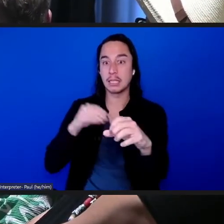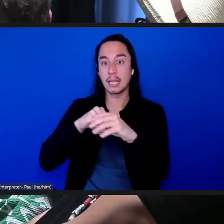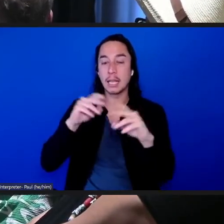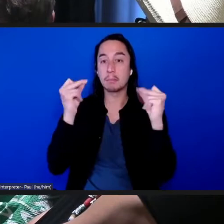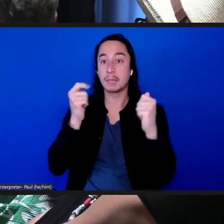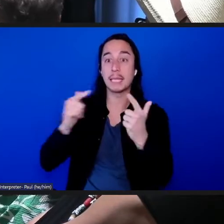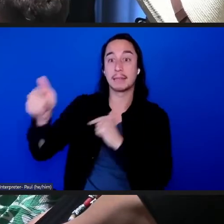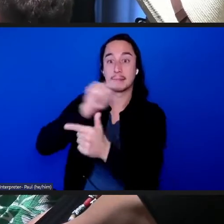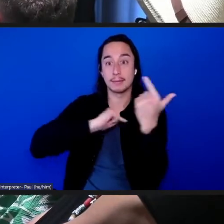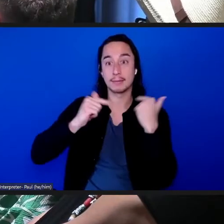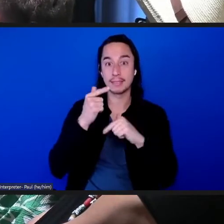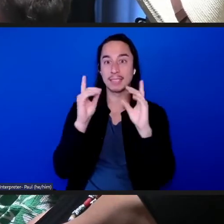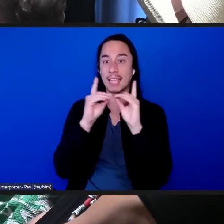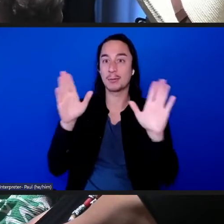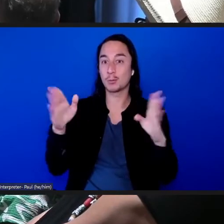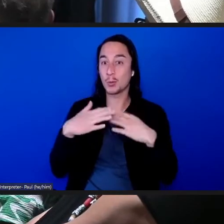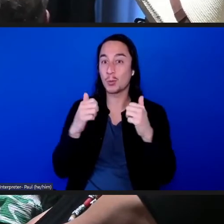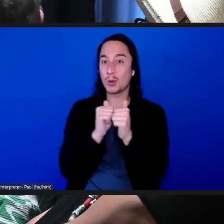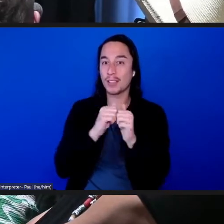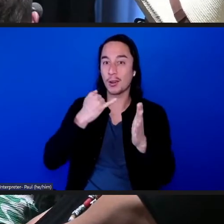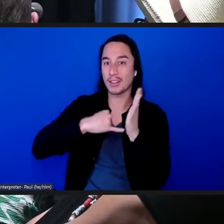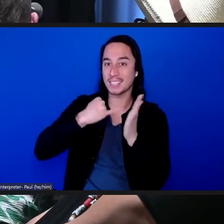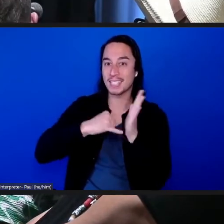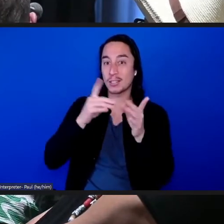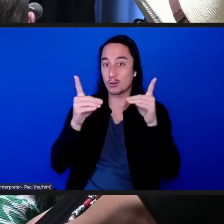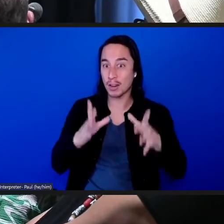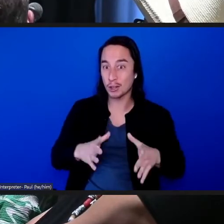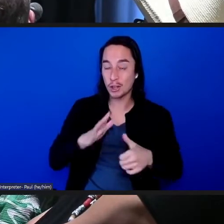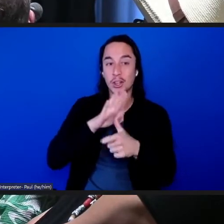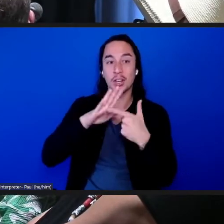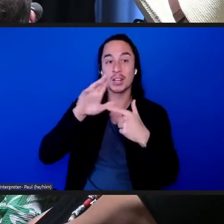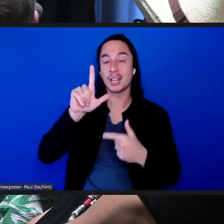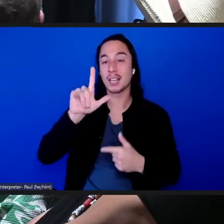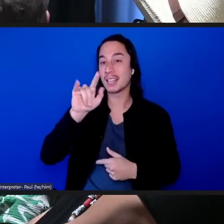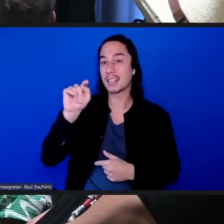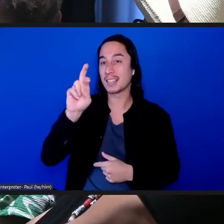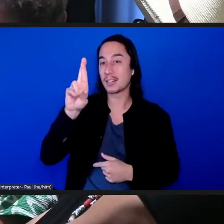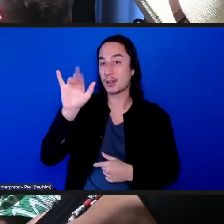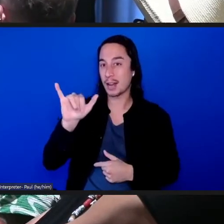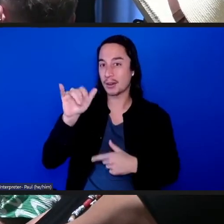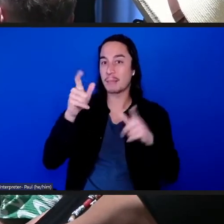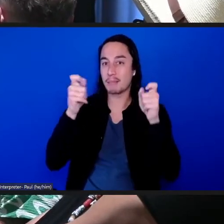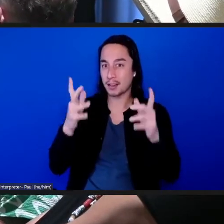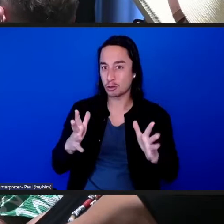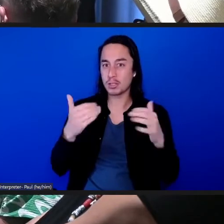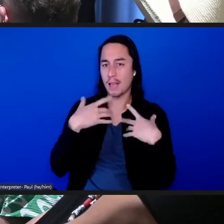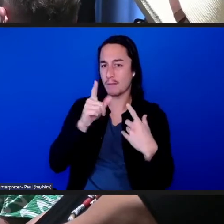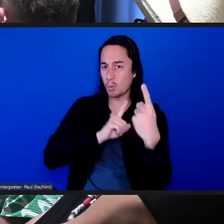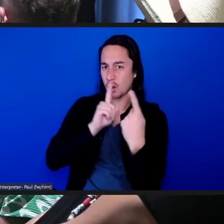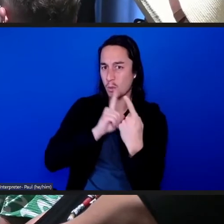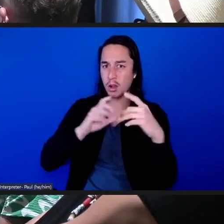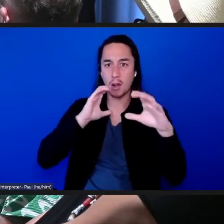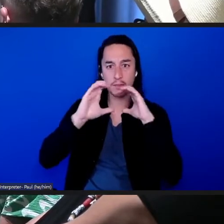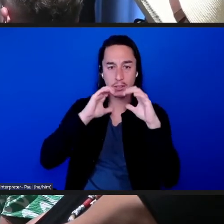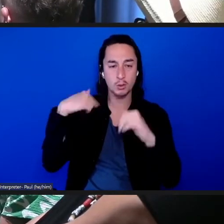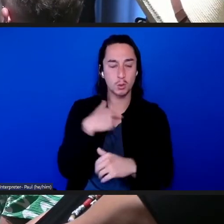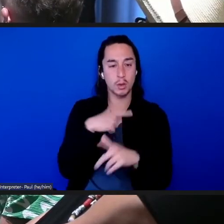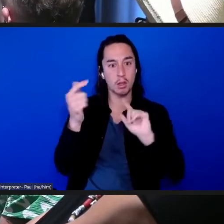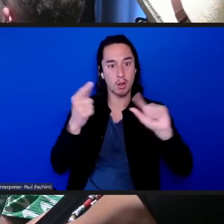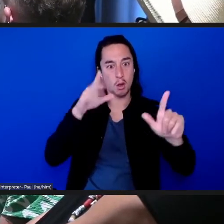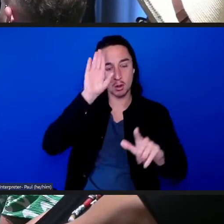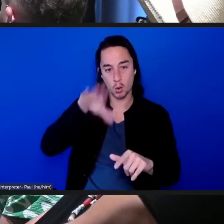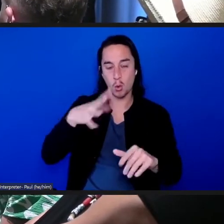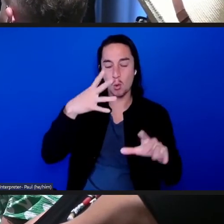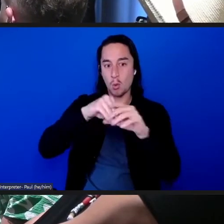dating rooms with artistic directors and literary managers to have those one-on-one conversations that we all know in